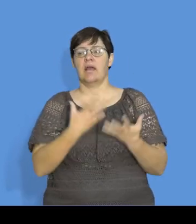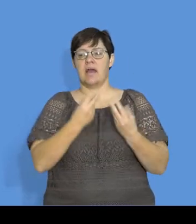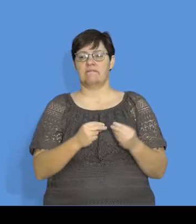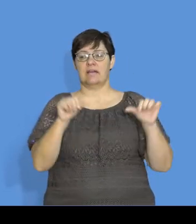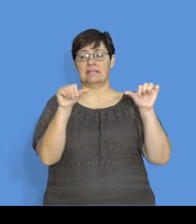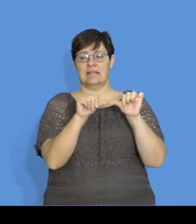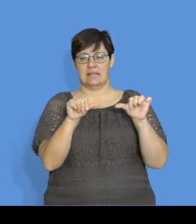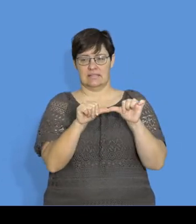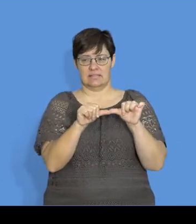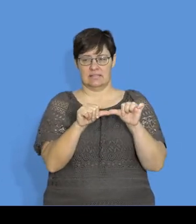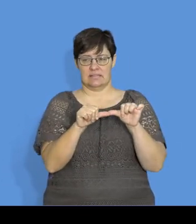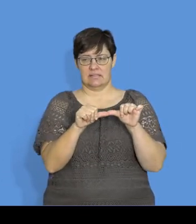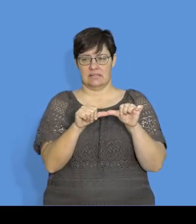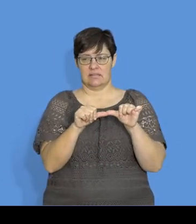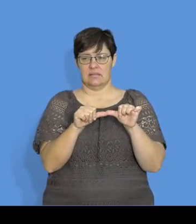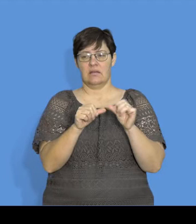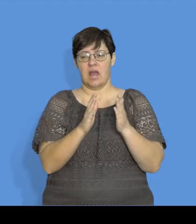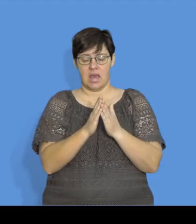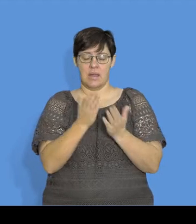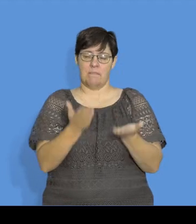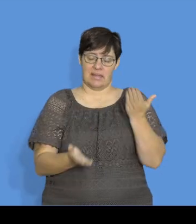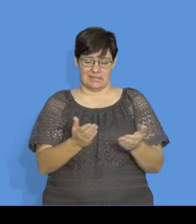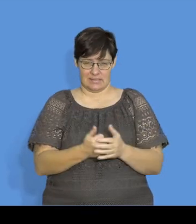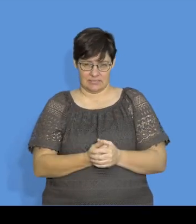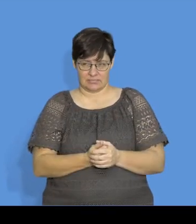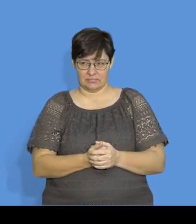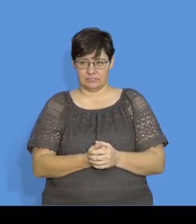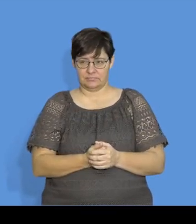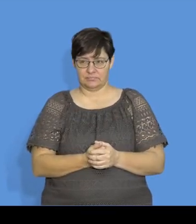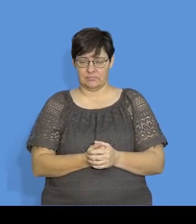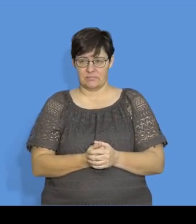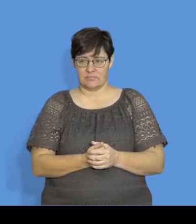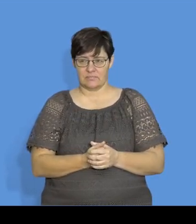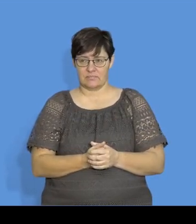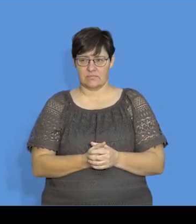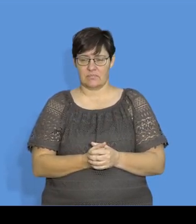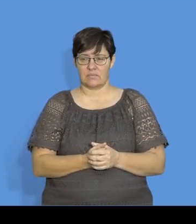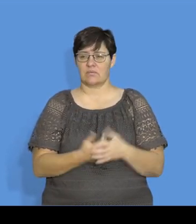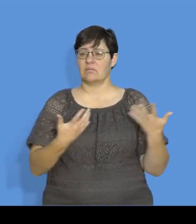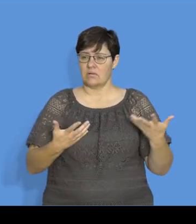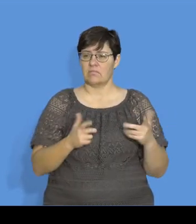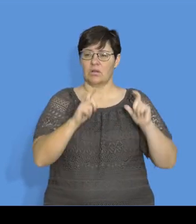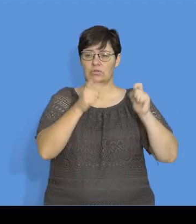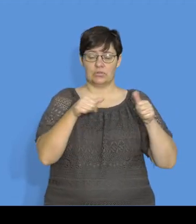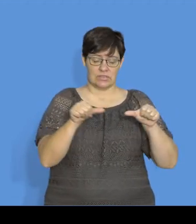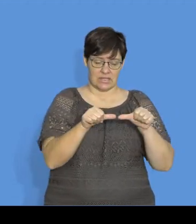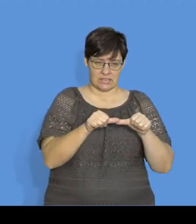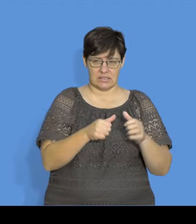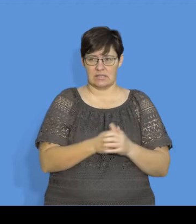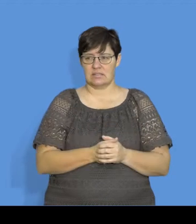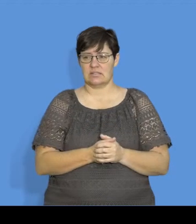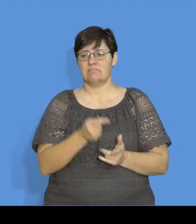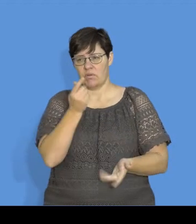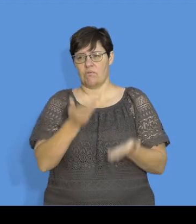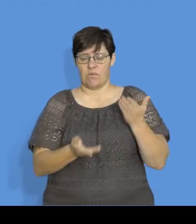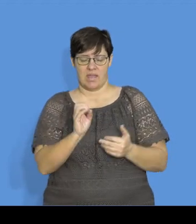size and weight or mass, okay, of a person. So that's the shoe size and how much